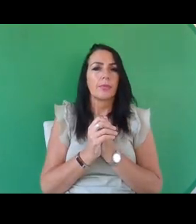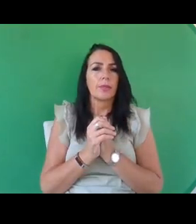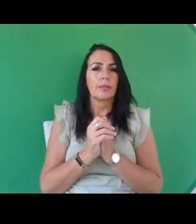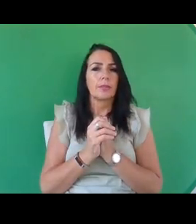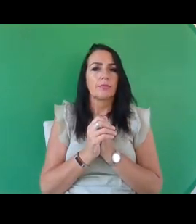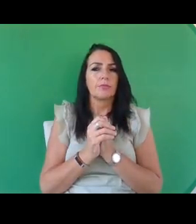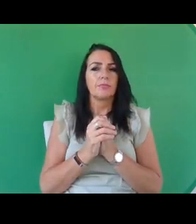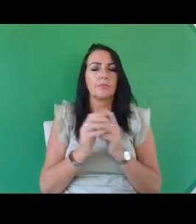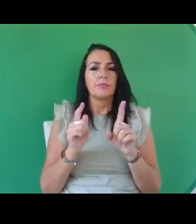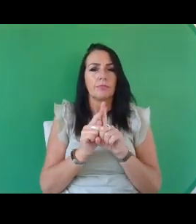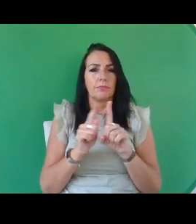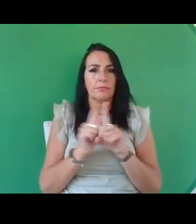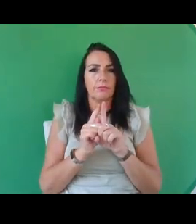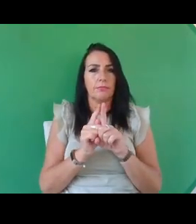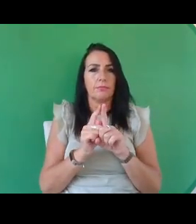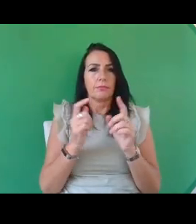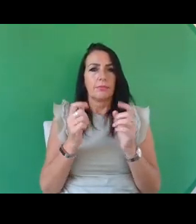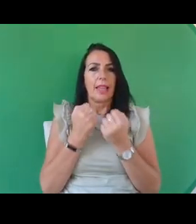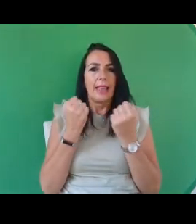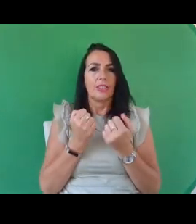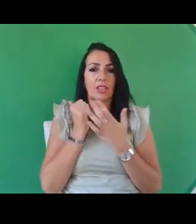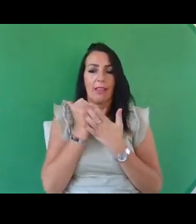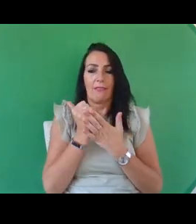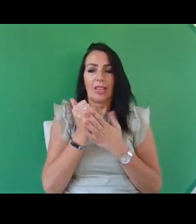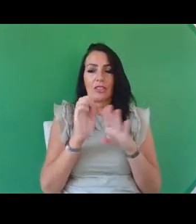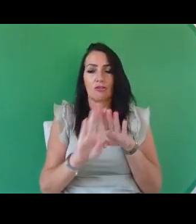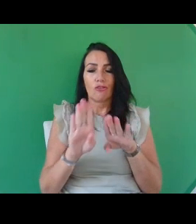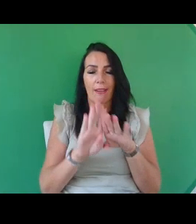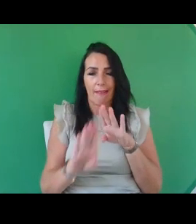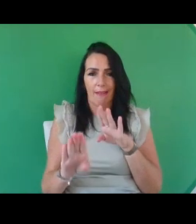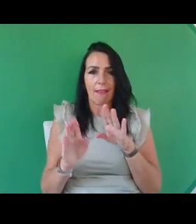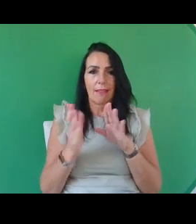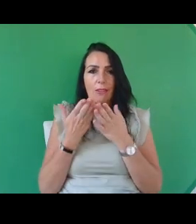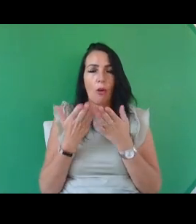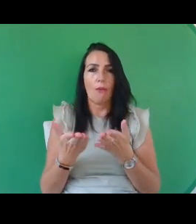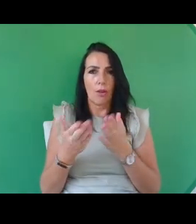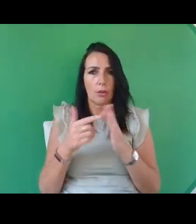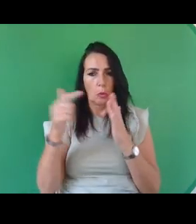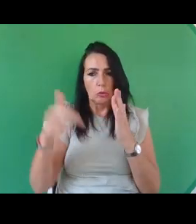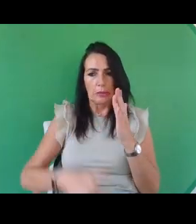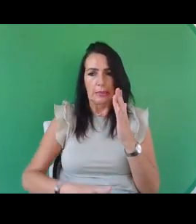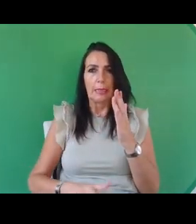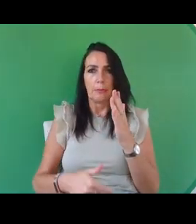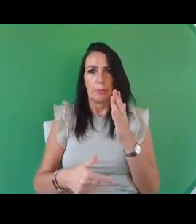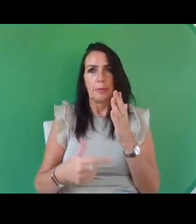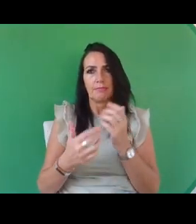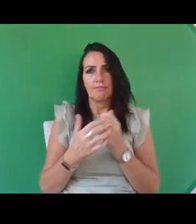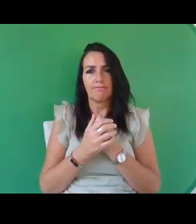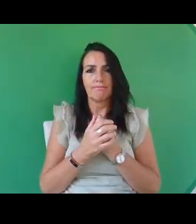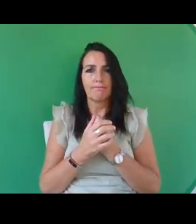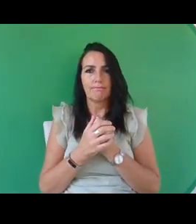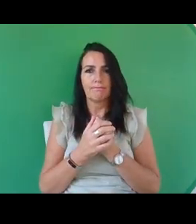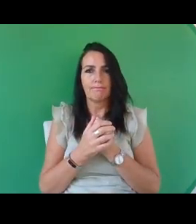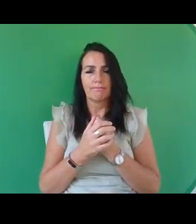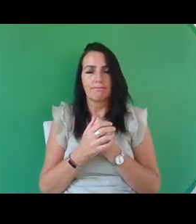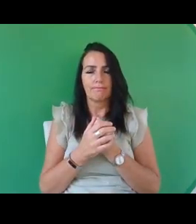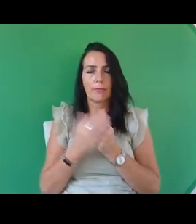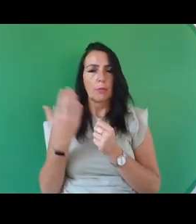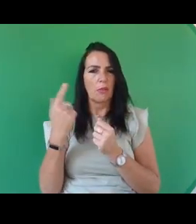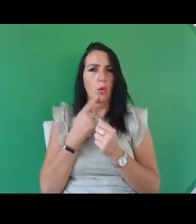We can also offer energy advice training that goes into much greater depth than what as Lucy was discussing